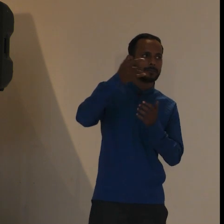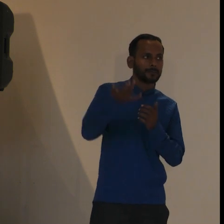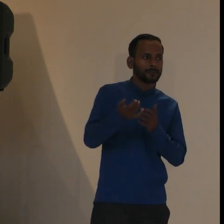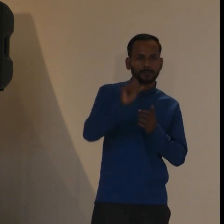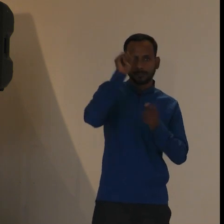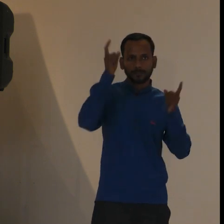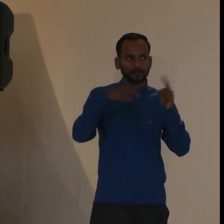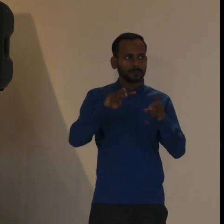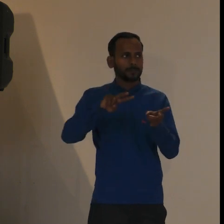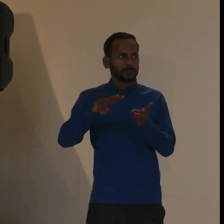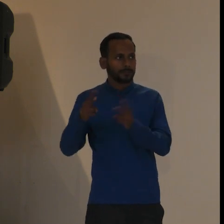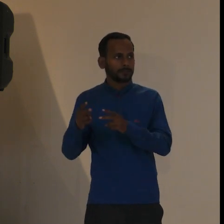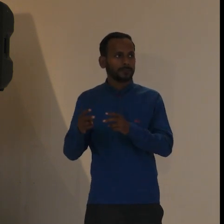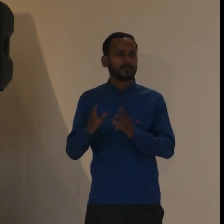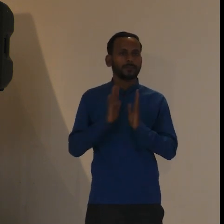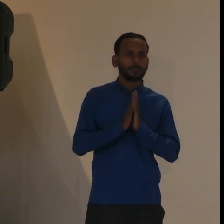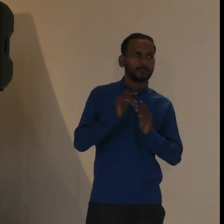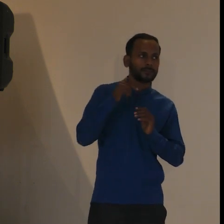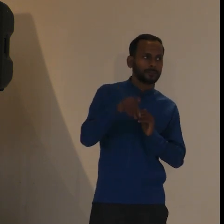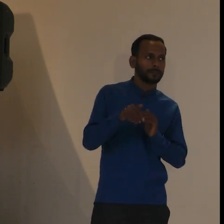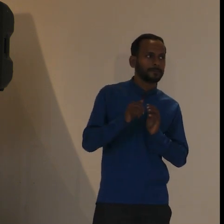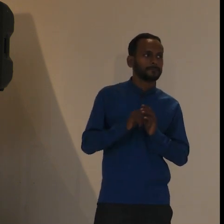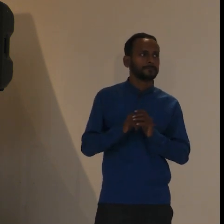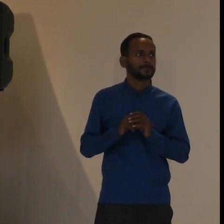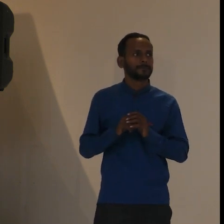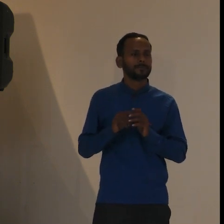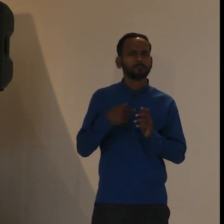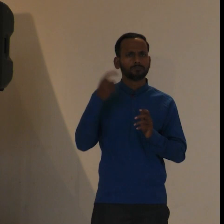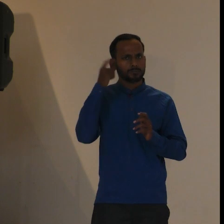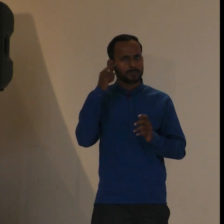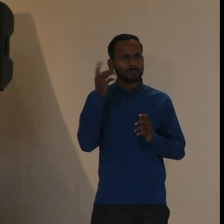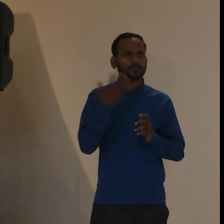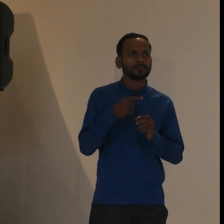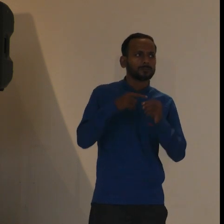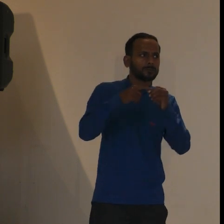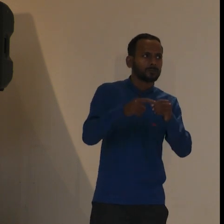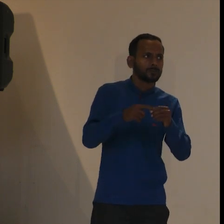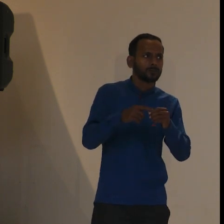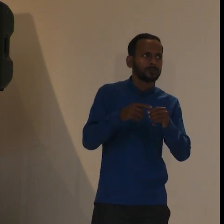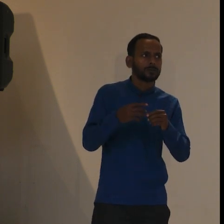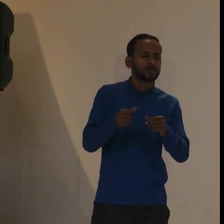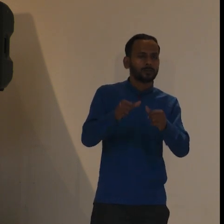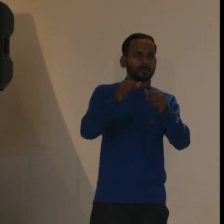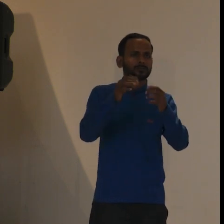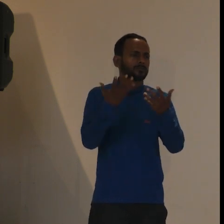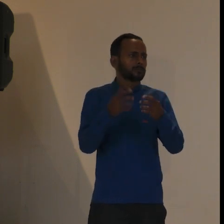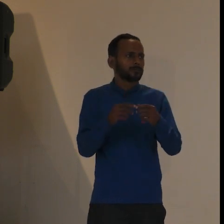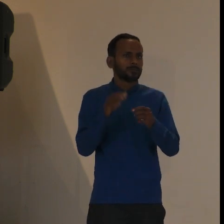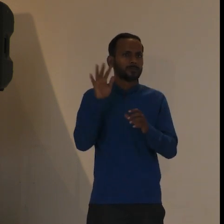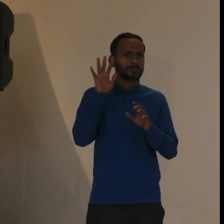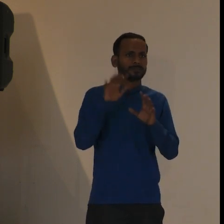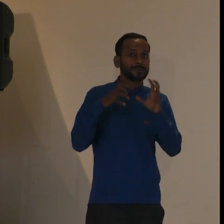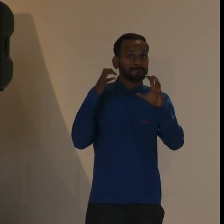completely different discussion from, let's say, the conflicts between the Christian churches and non-Christian communities. We're talking